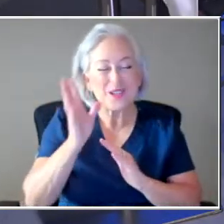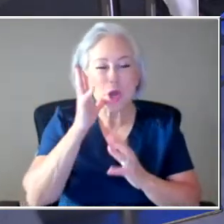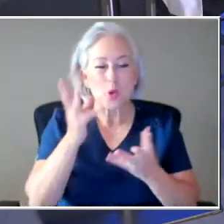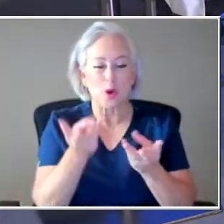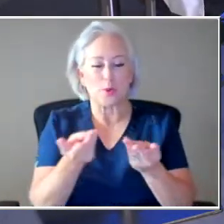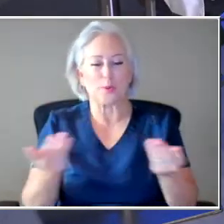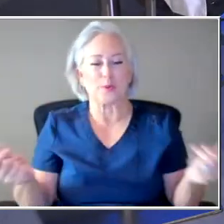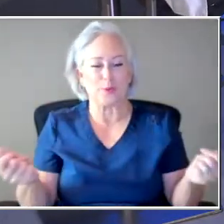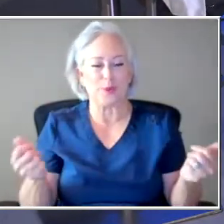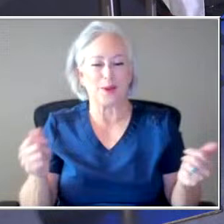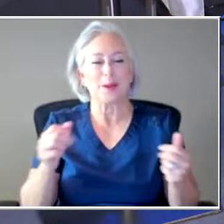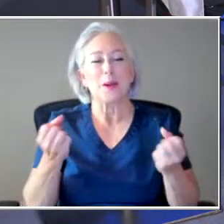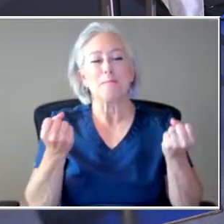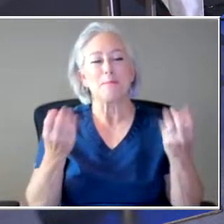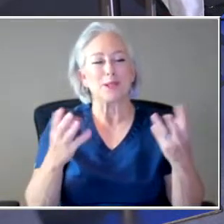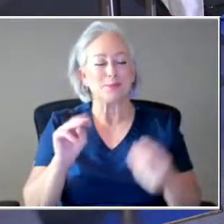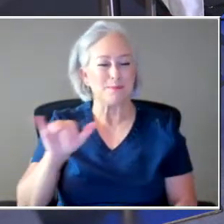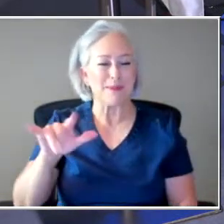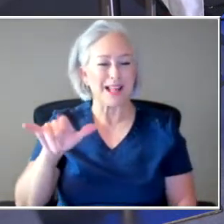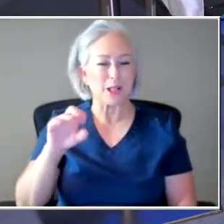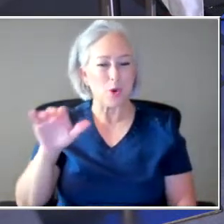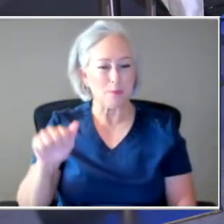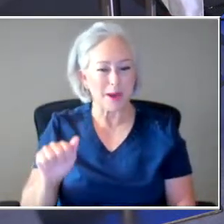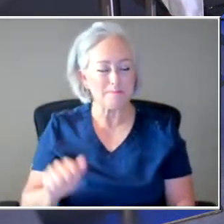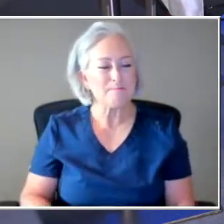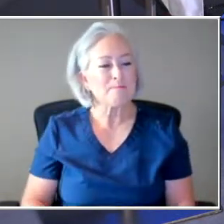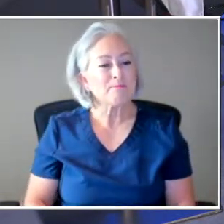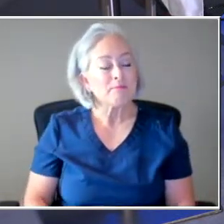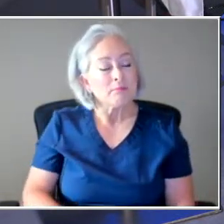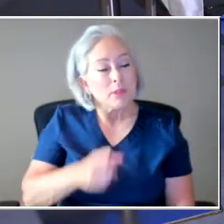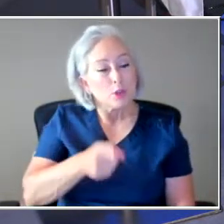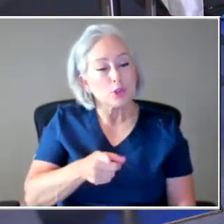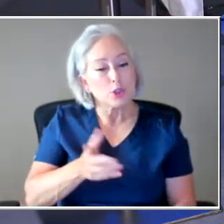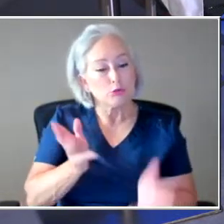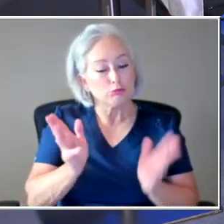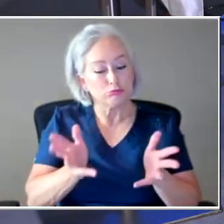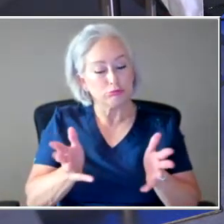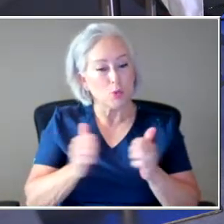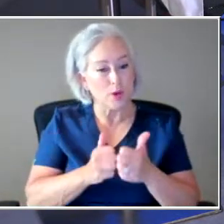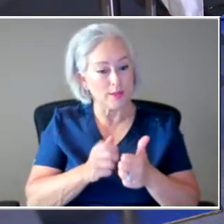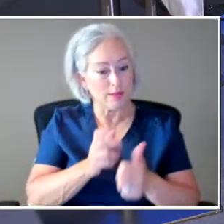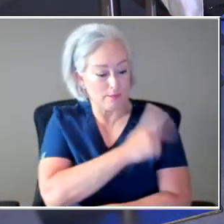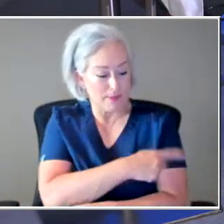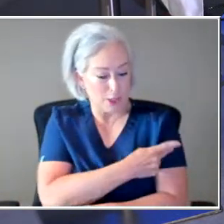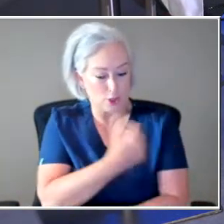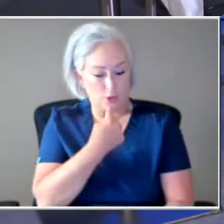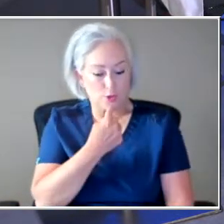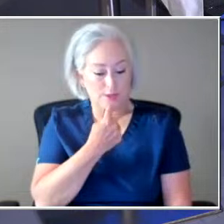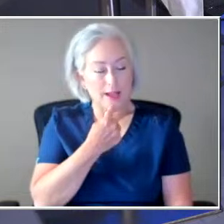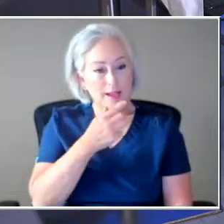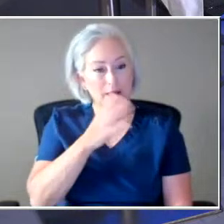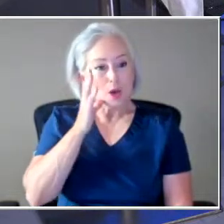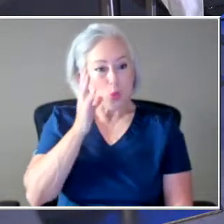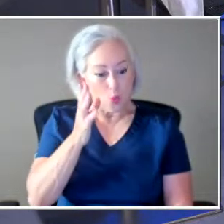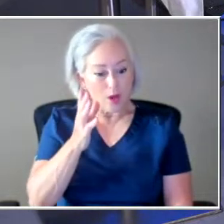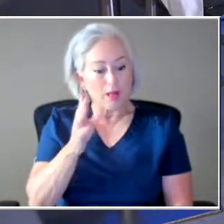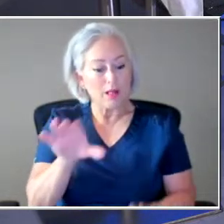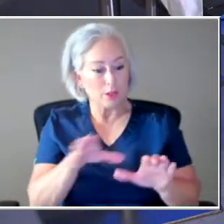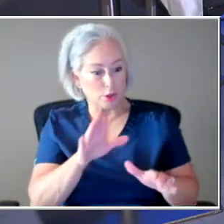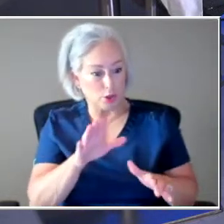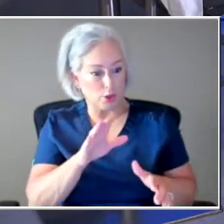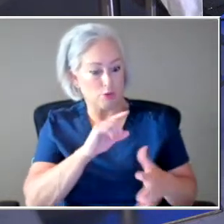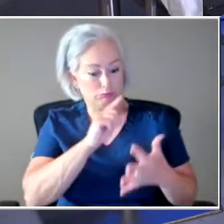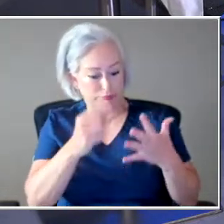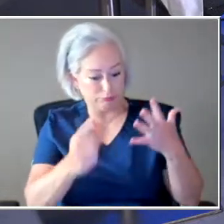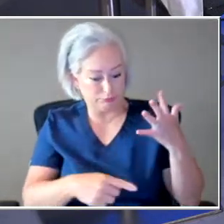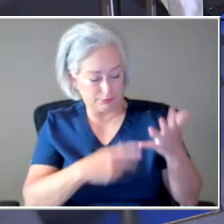back on for that. But is that a conversation you would have with a patient like Shay? Is to say, look, we're going to take you so far, but there is that chance that this is coming back.